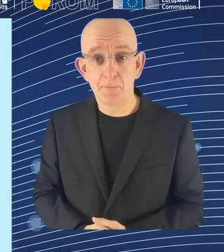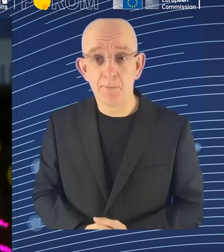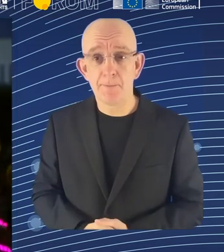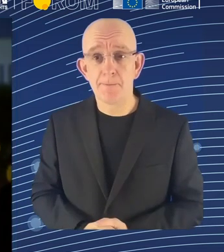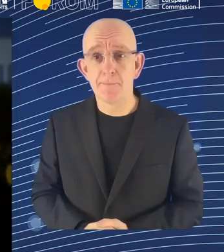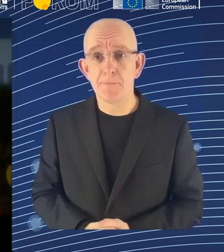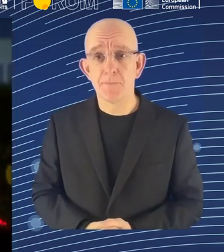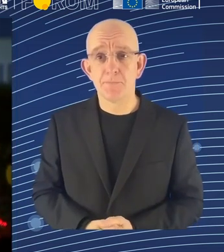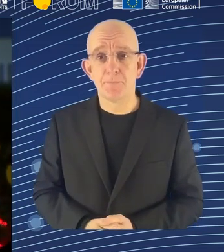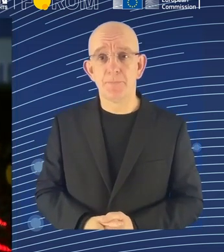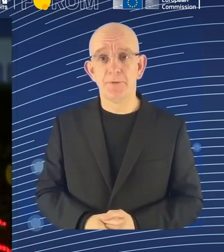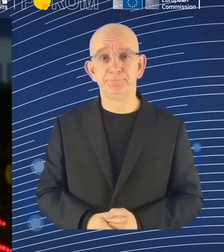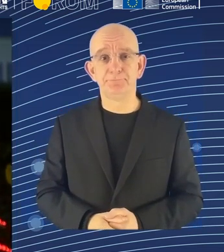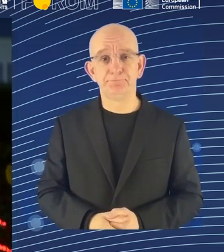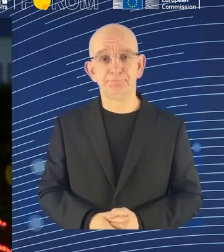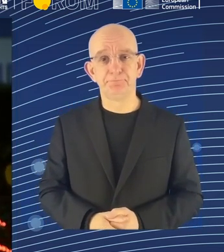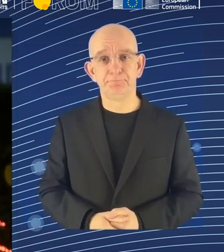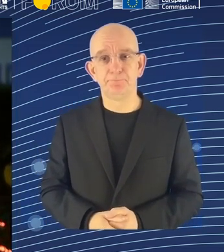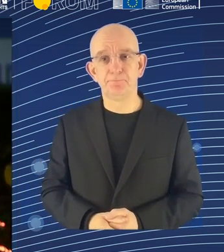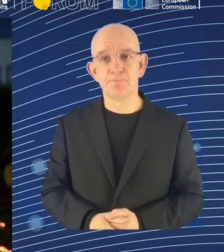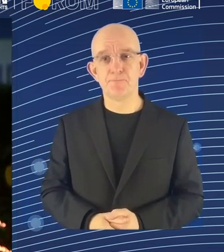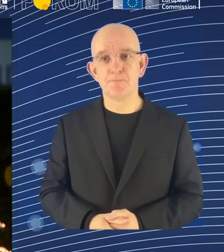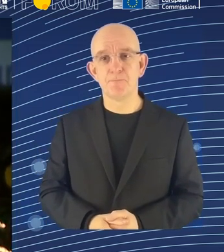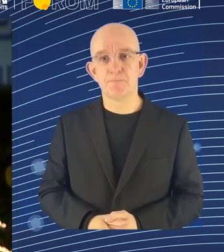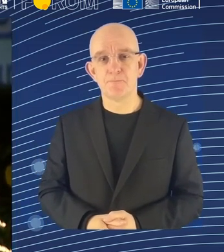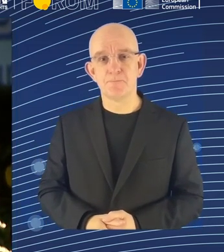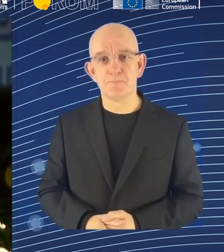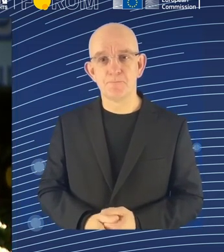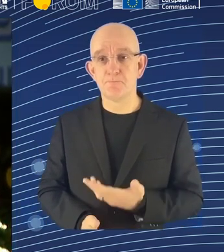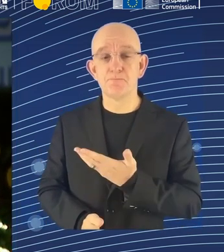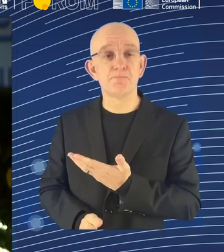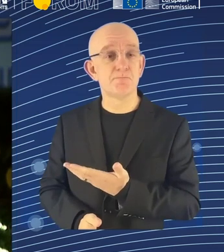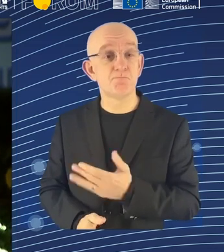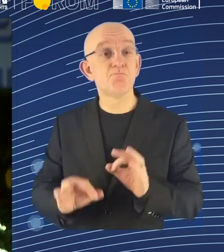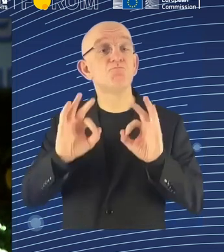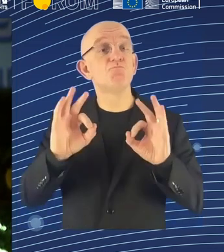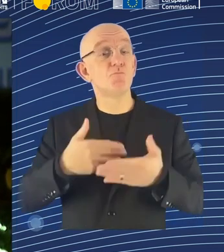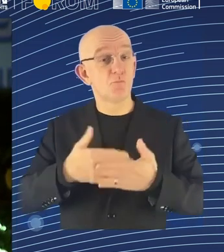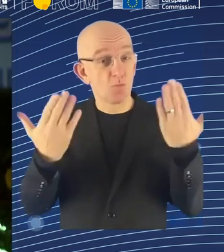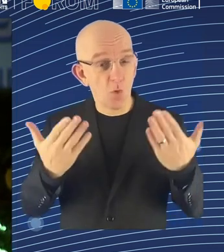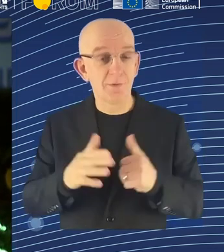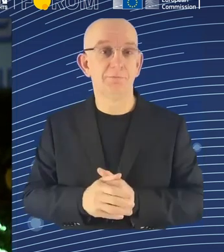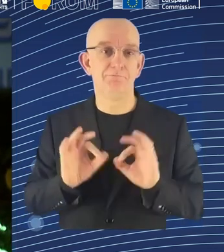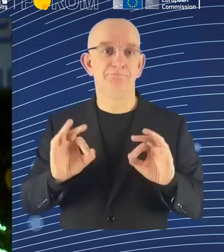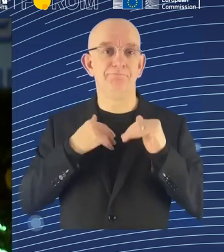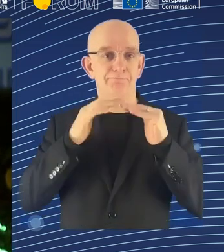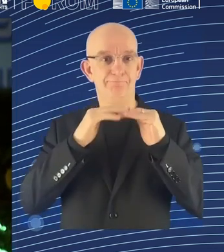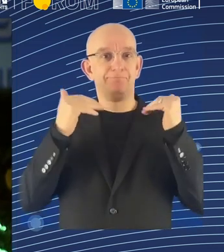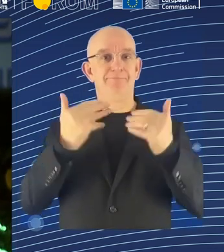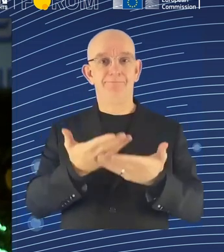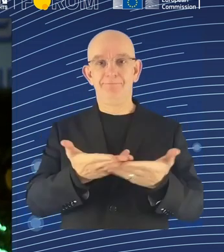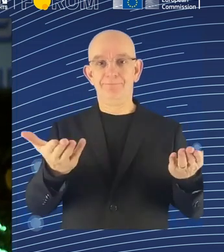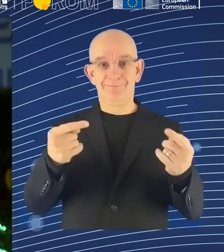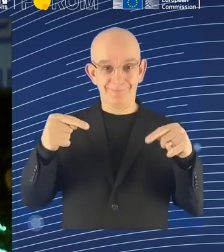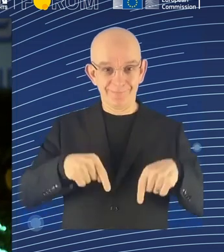Well, good morning, everyone. Very happy to be here today with you, but I just speak in English now so that I'll let you the